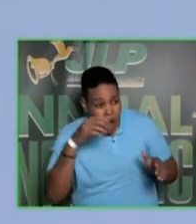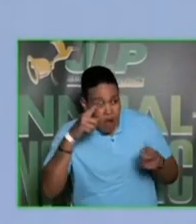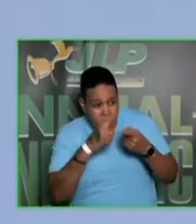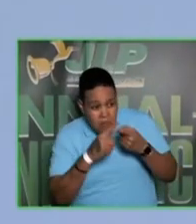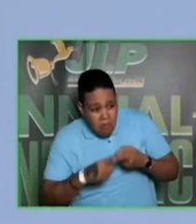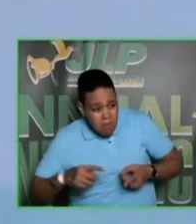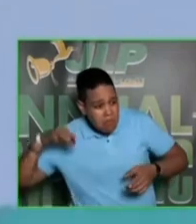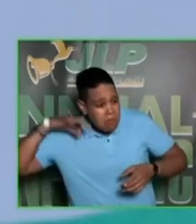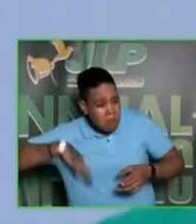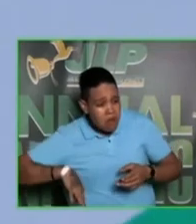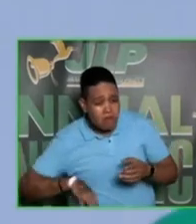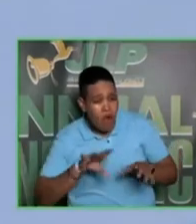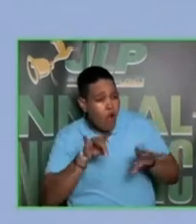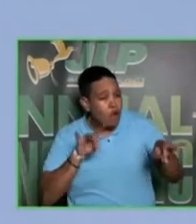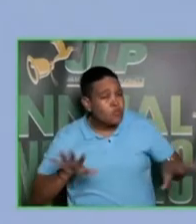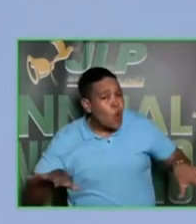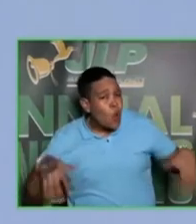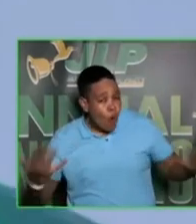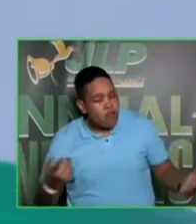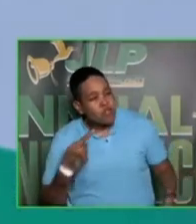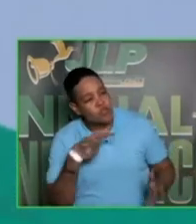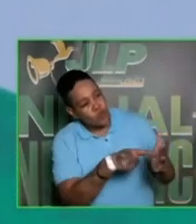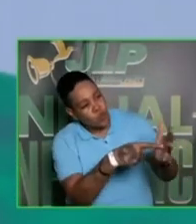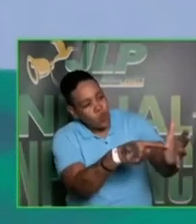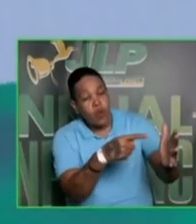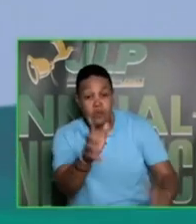consumer. Listen to this one carefully.